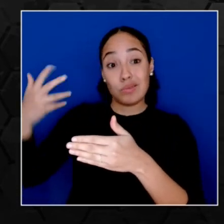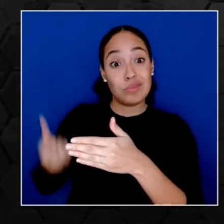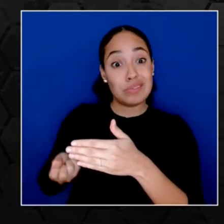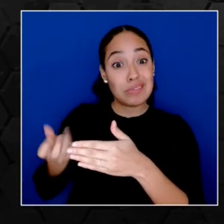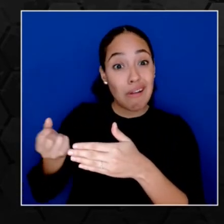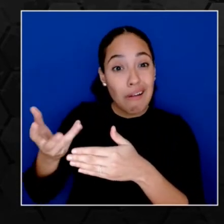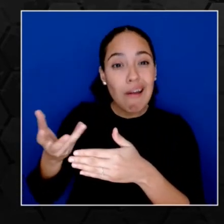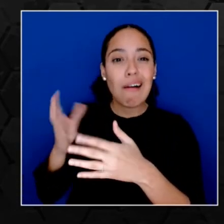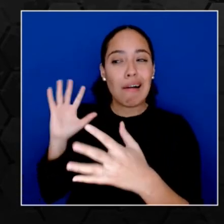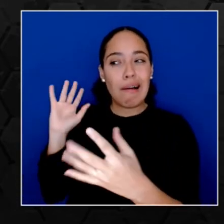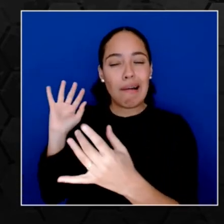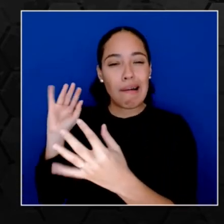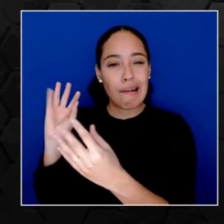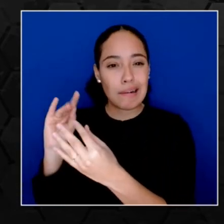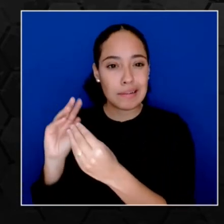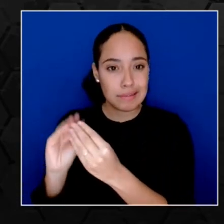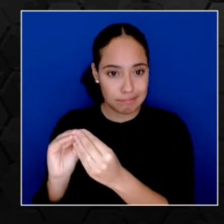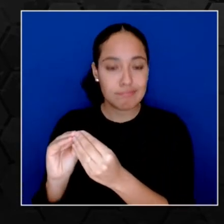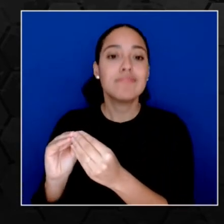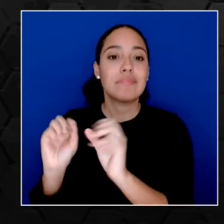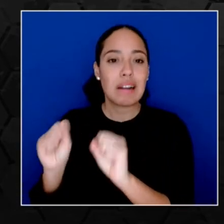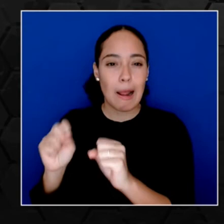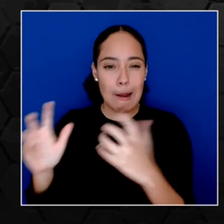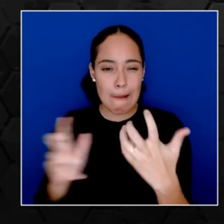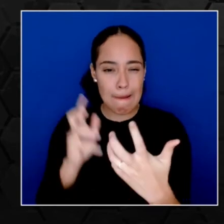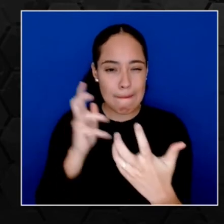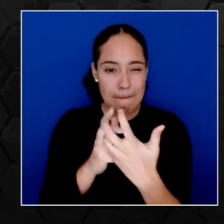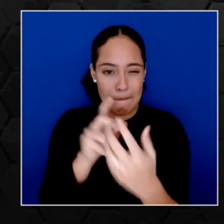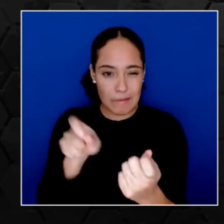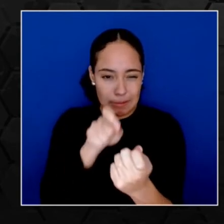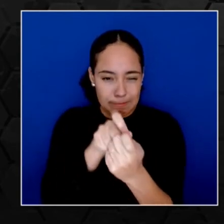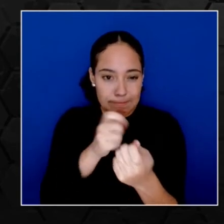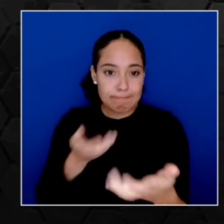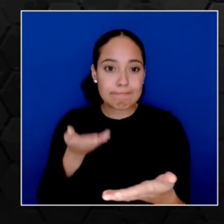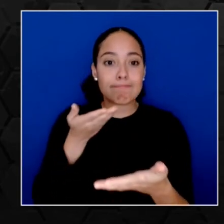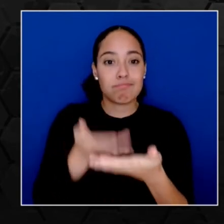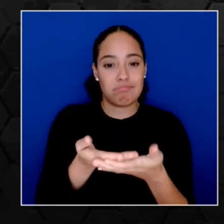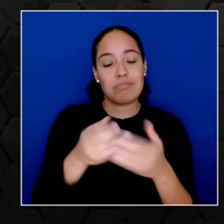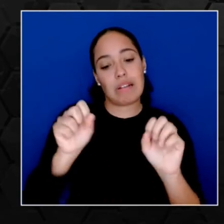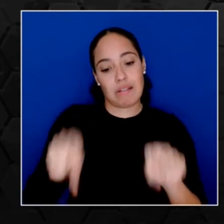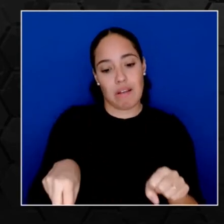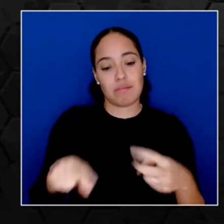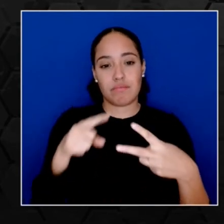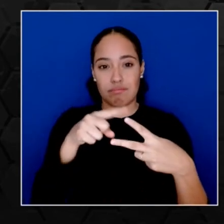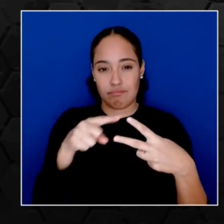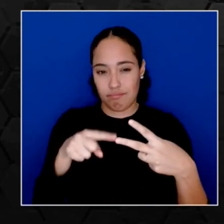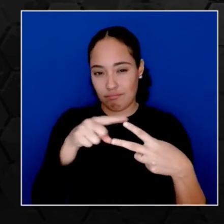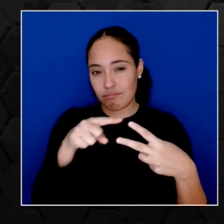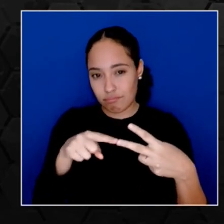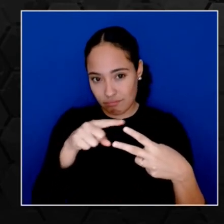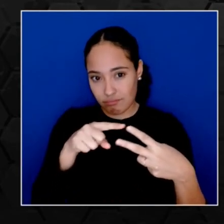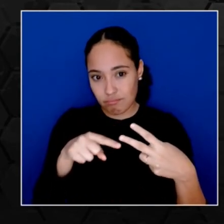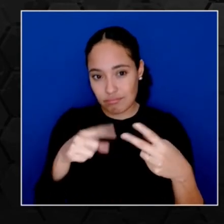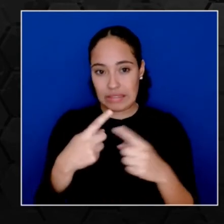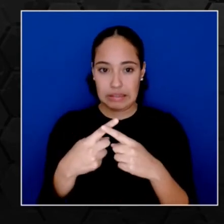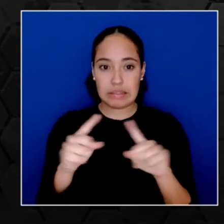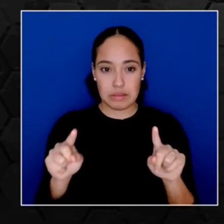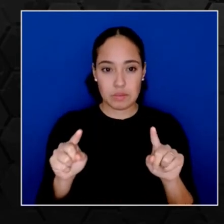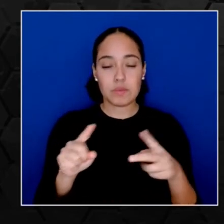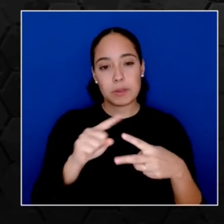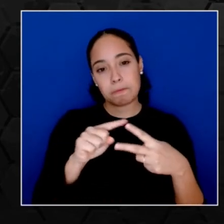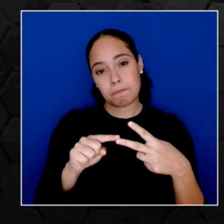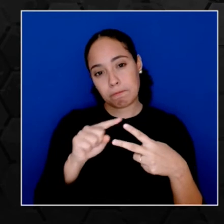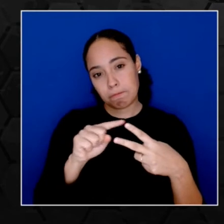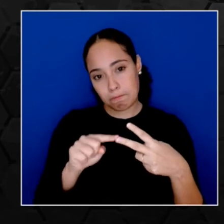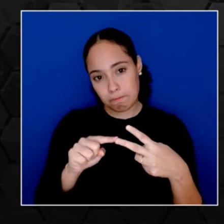like based on that it will give out the recommendation, and for this you need the transactional data. So this is the main reason that for this service we need the